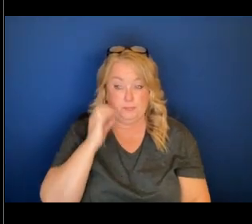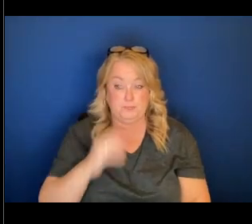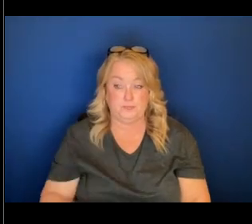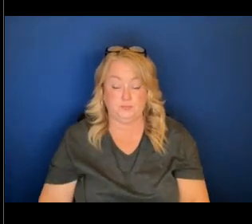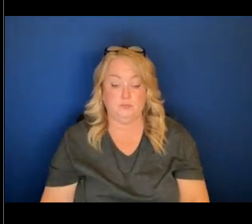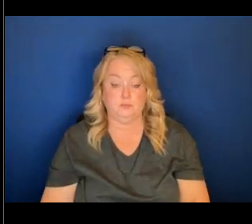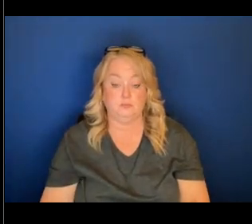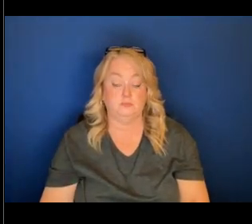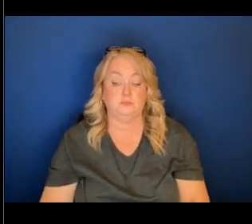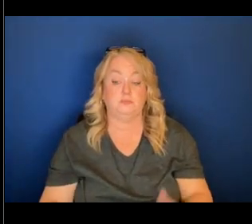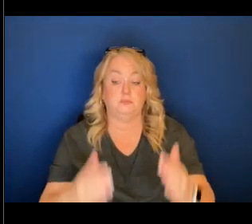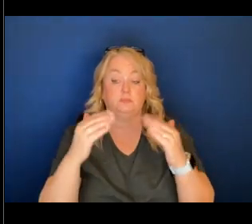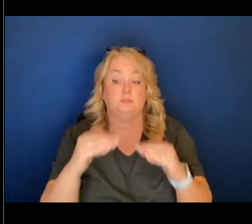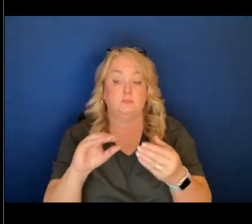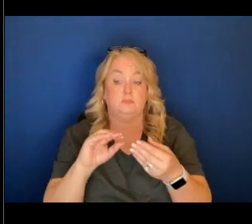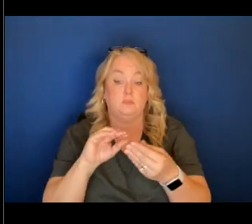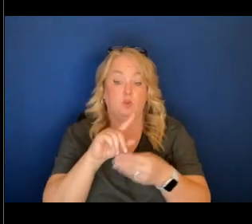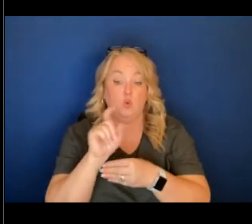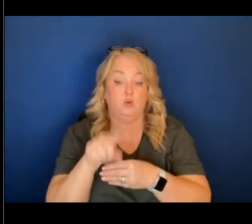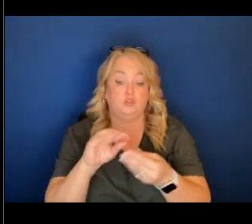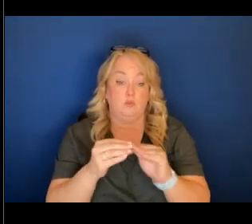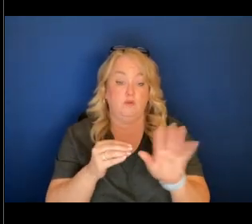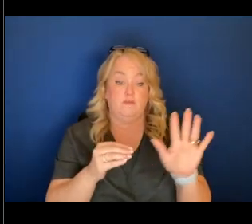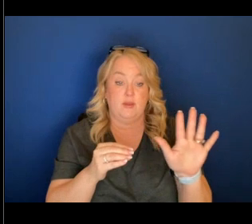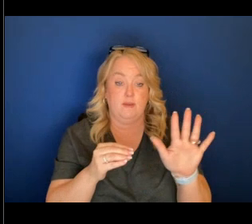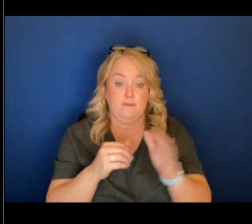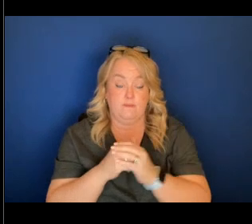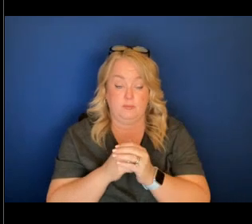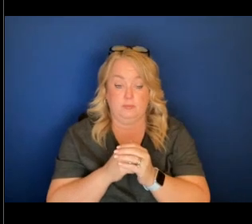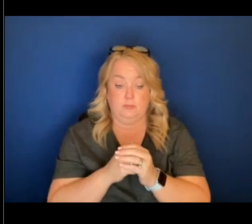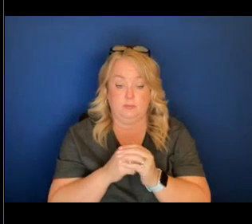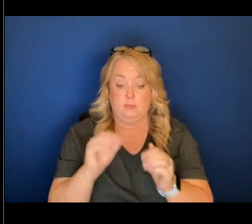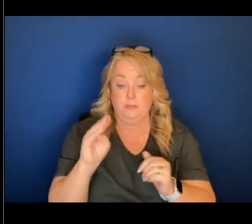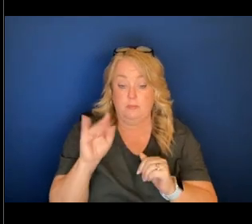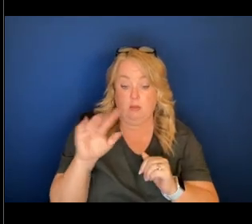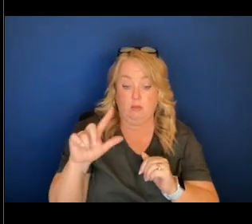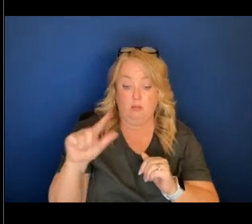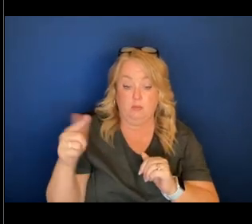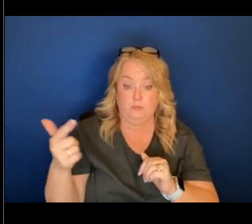And that brings us to knowledge check 5. Michael, I'm going to send it back your way.